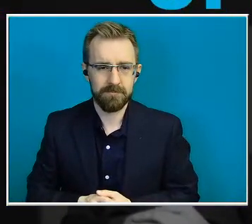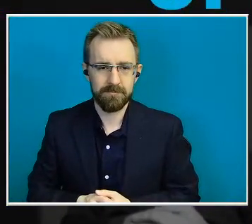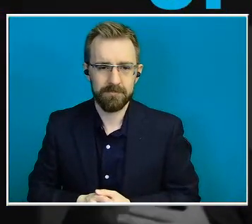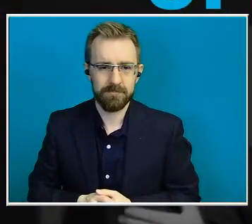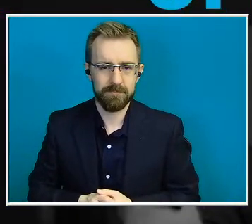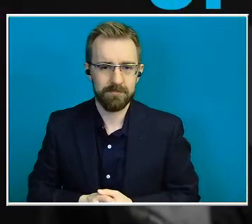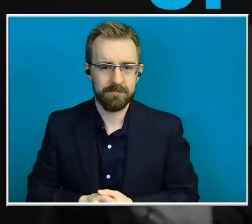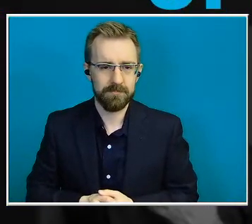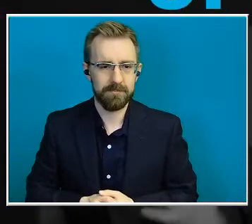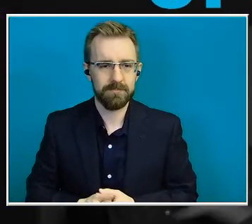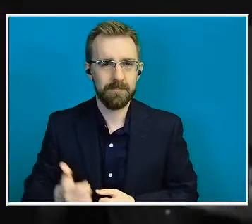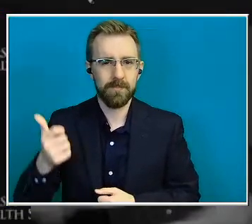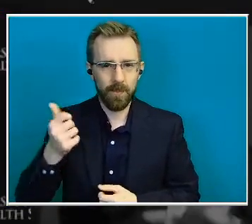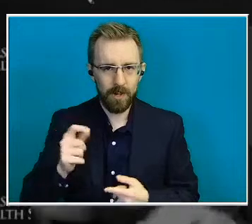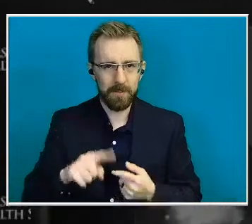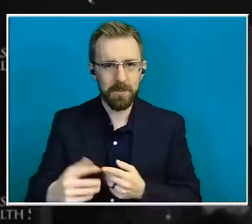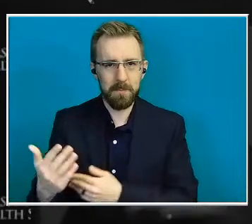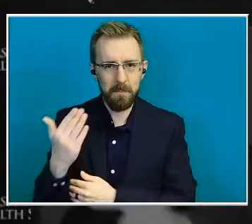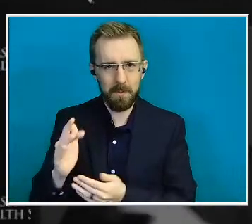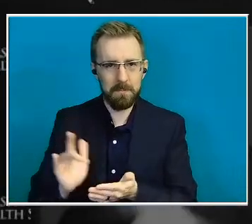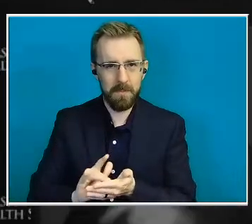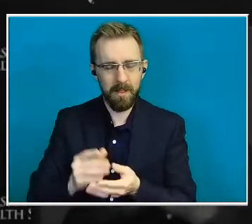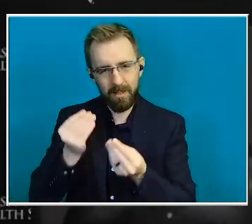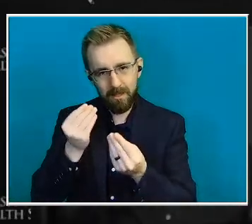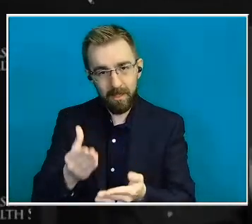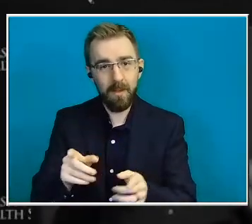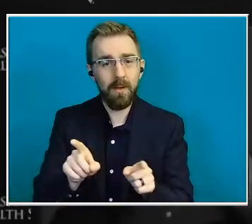Subscribe to our morning medical update and open